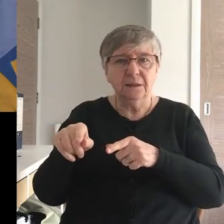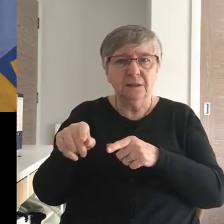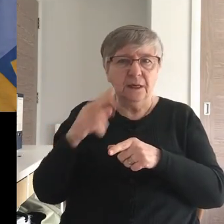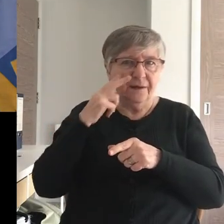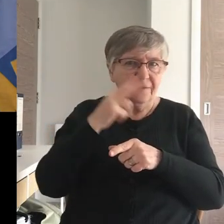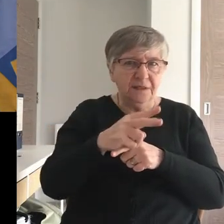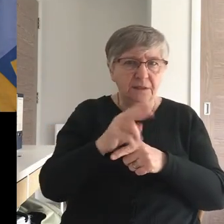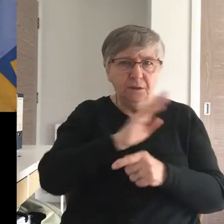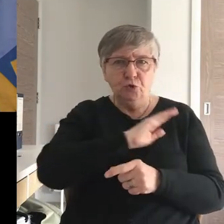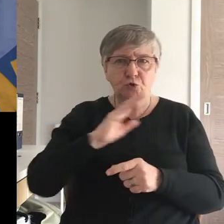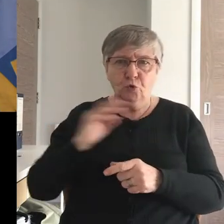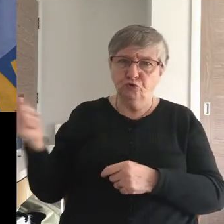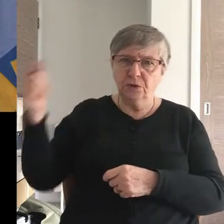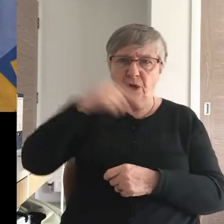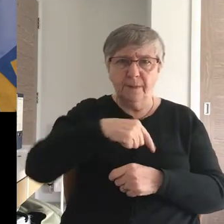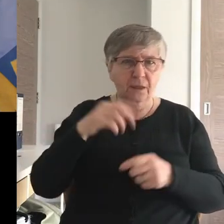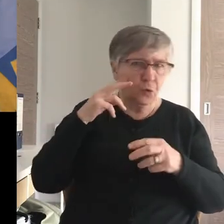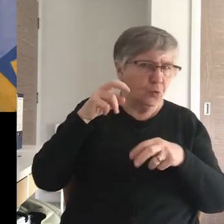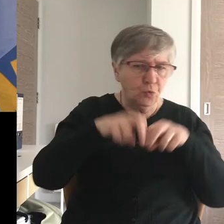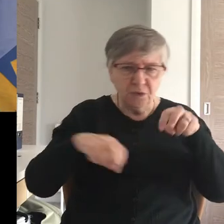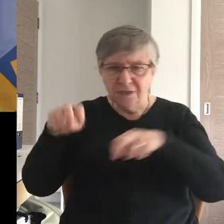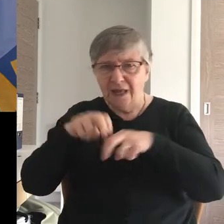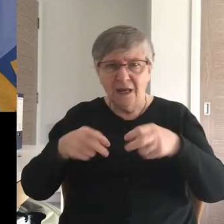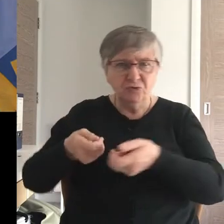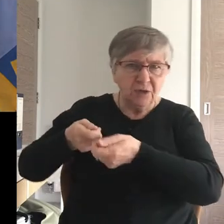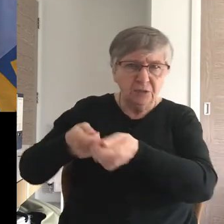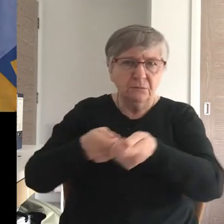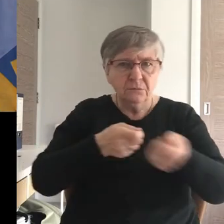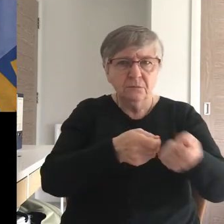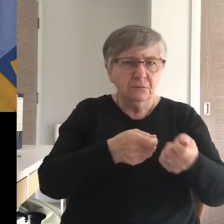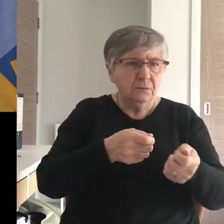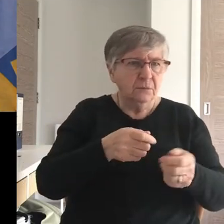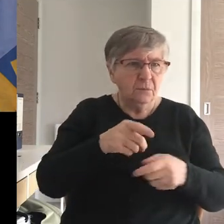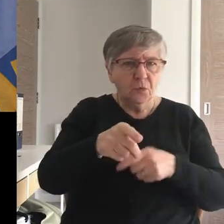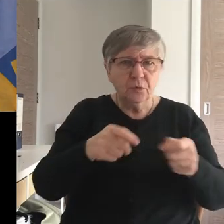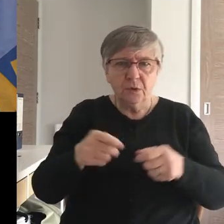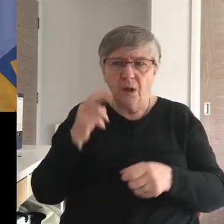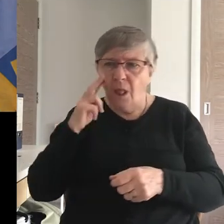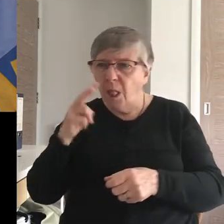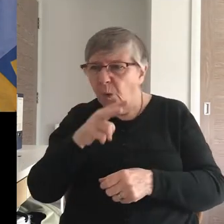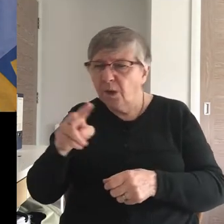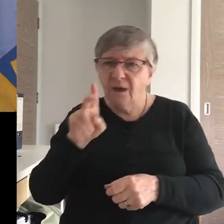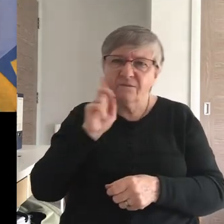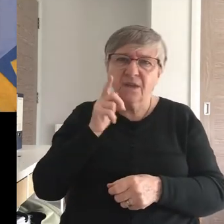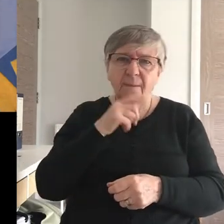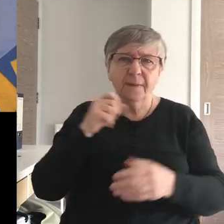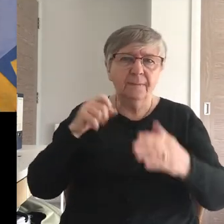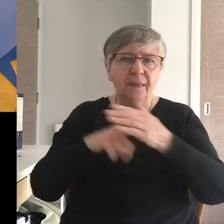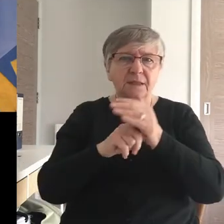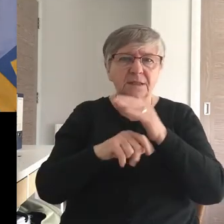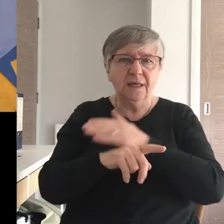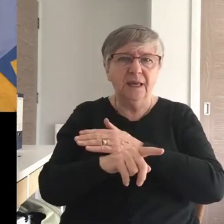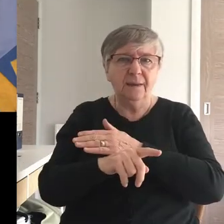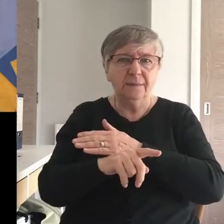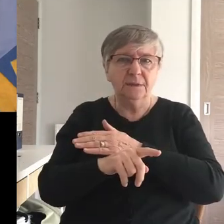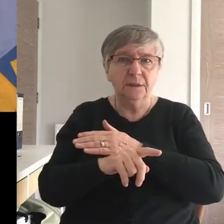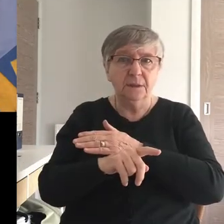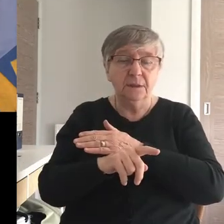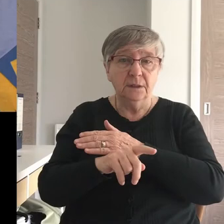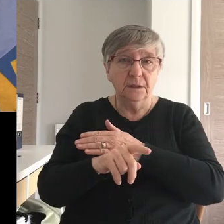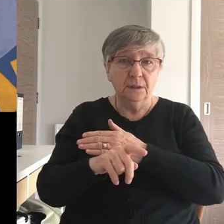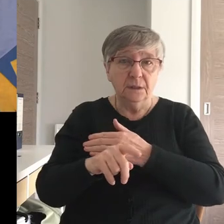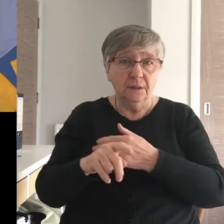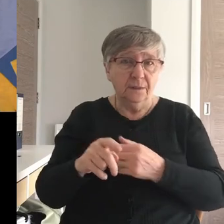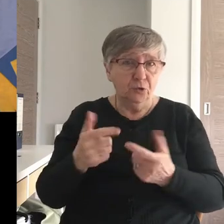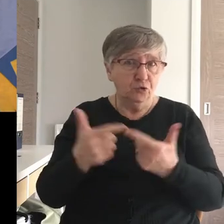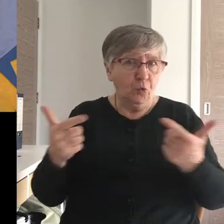how the soldiers coming through the town and searching and sticking bayonets into things, looking for the people who've escaped, and knowing that there's so much